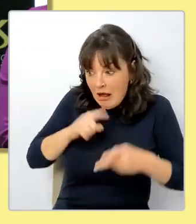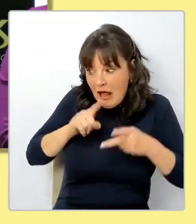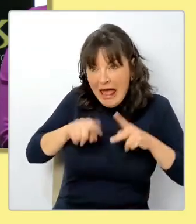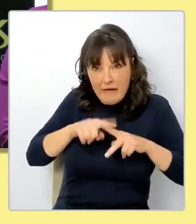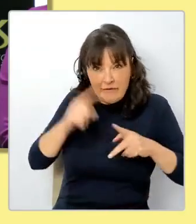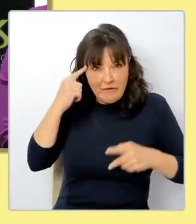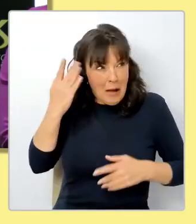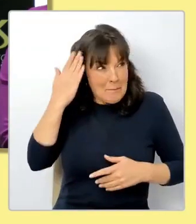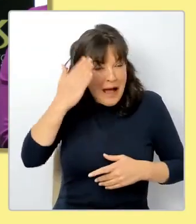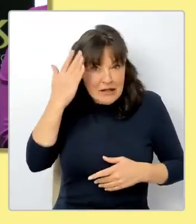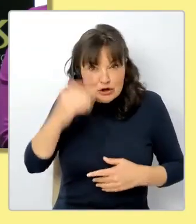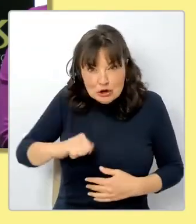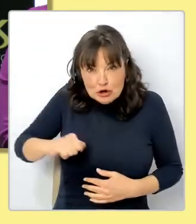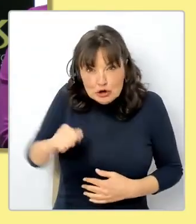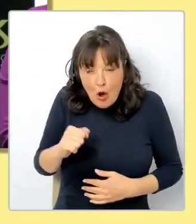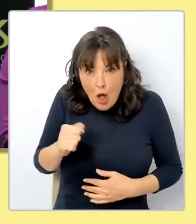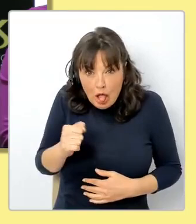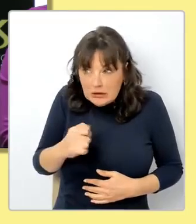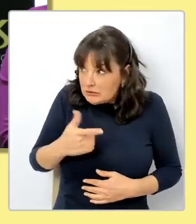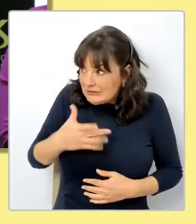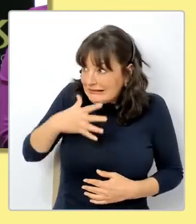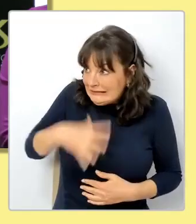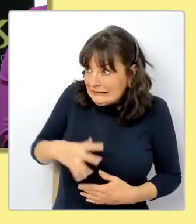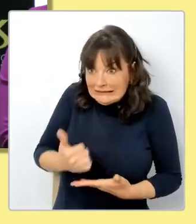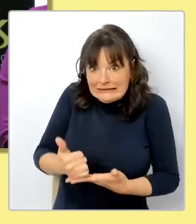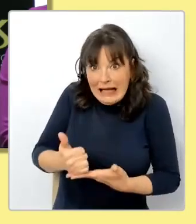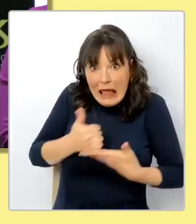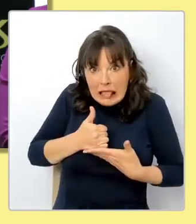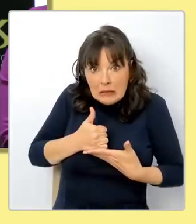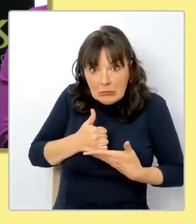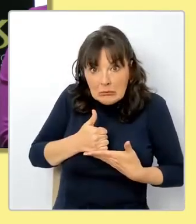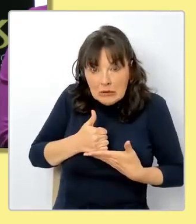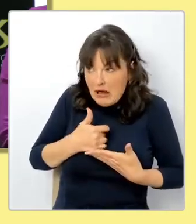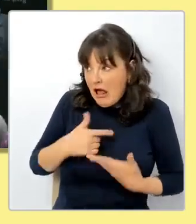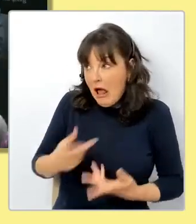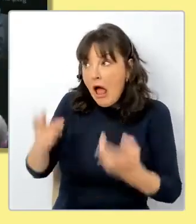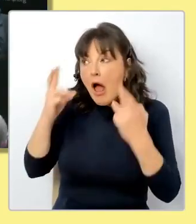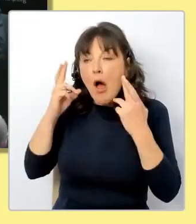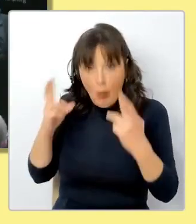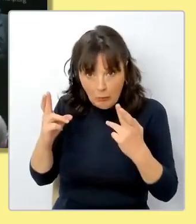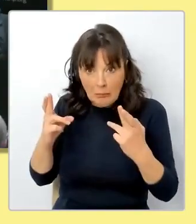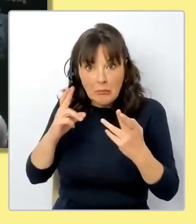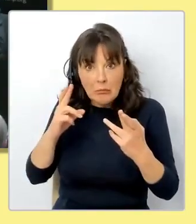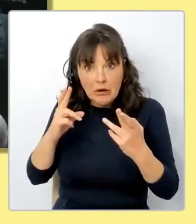I hope that the world treats us far better than the UK government treats refugees.